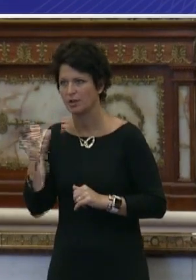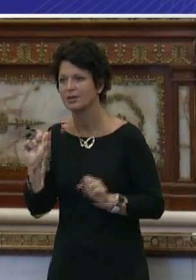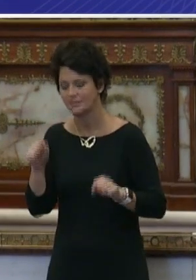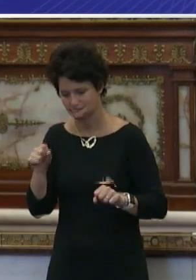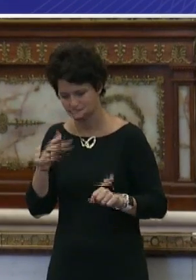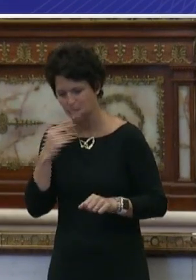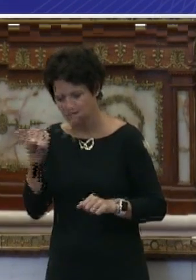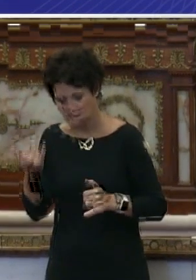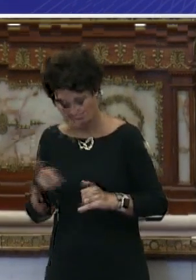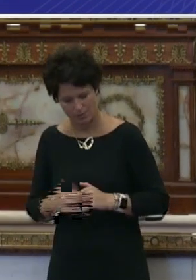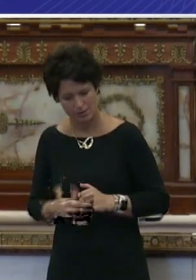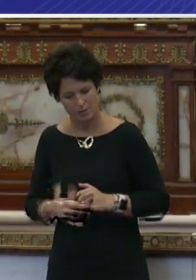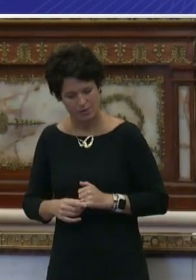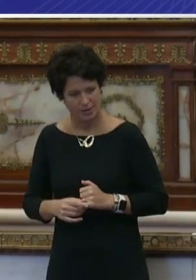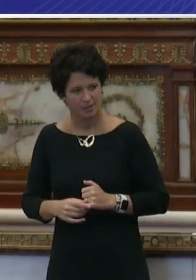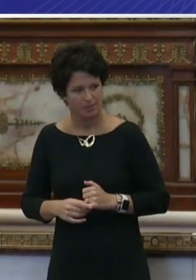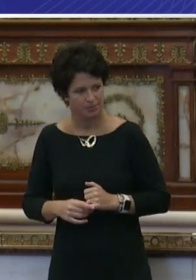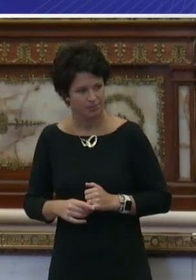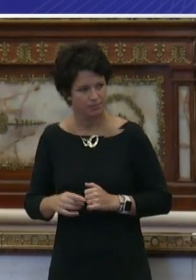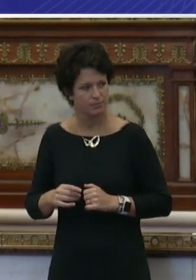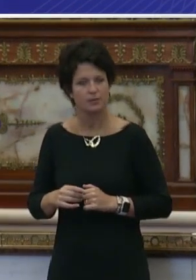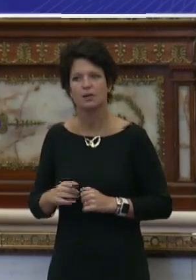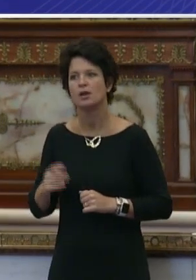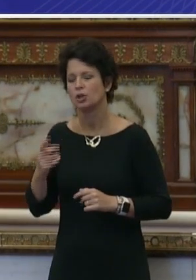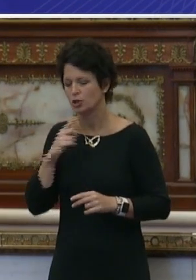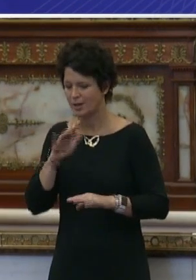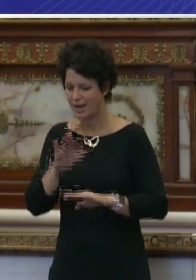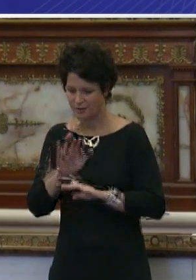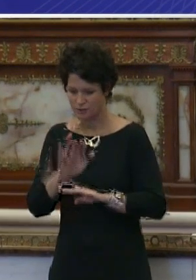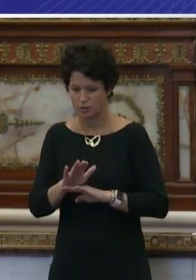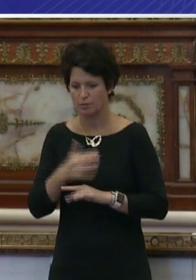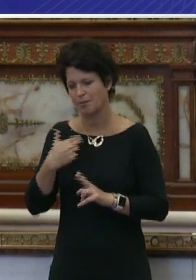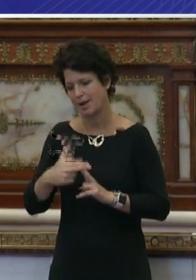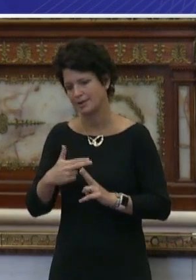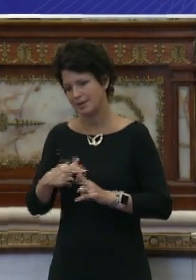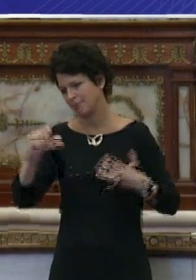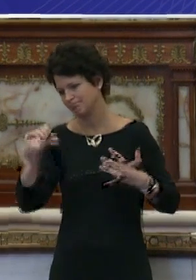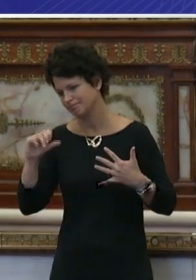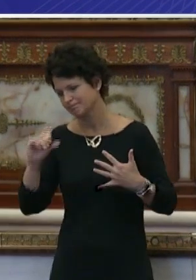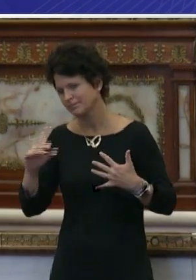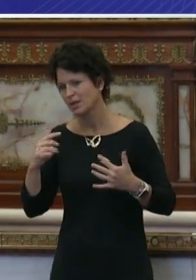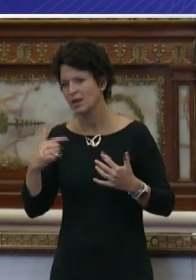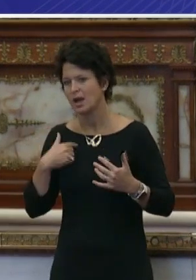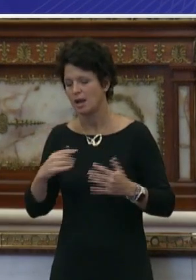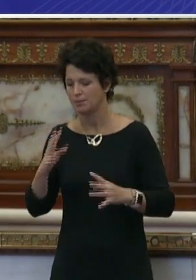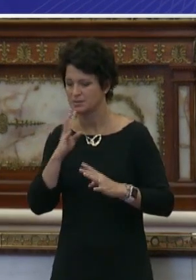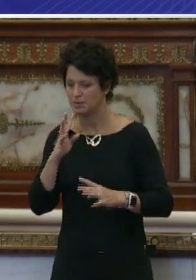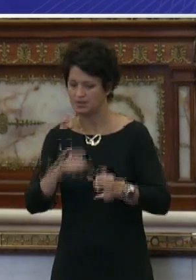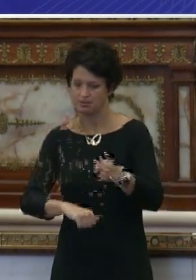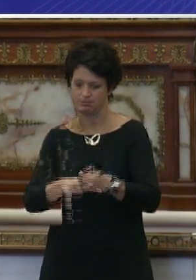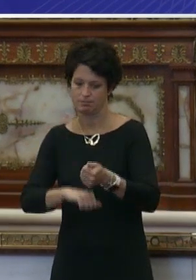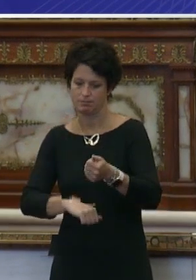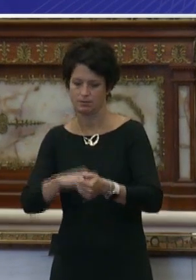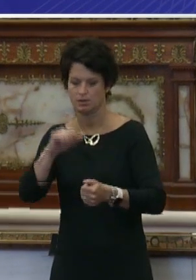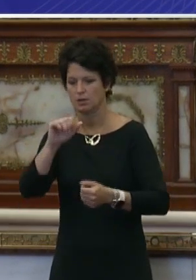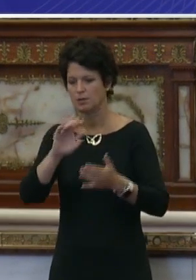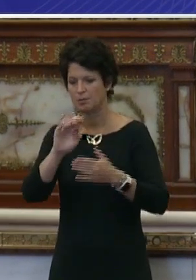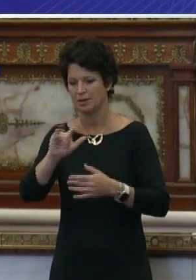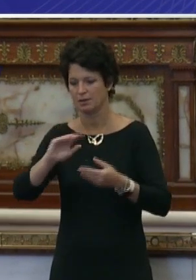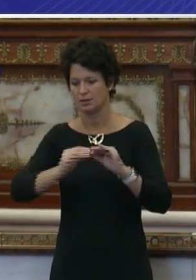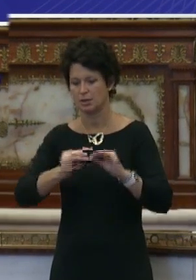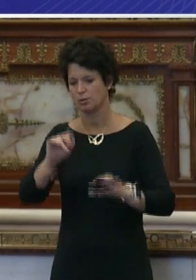better. Okay. Good afternoon. My name is Tahira Sanders, and I'm speaking in support of Bill